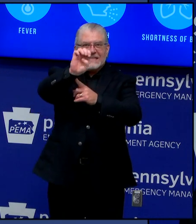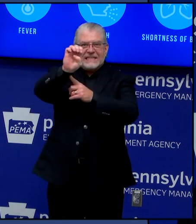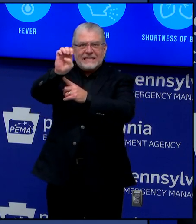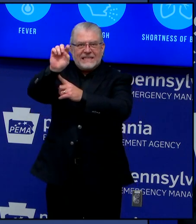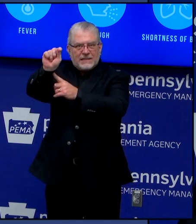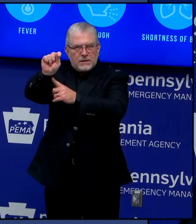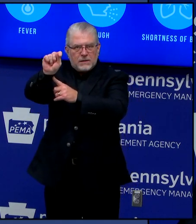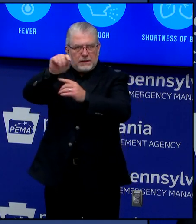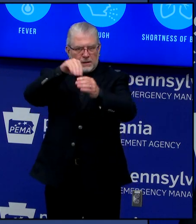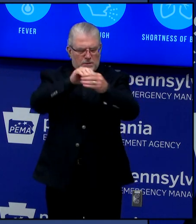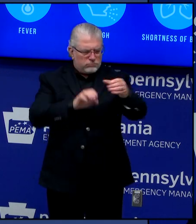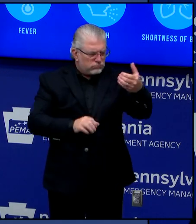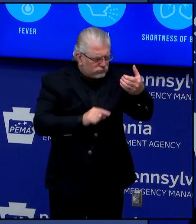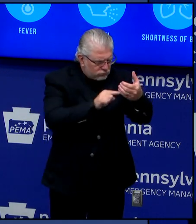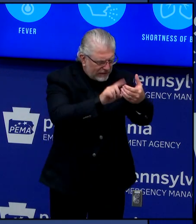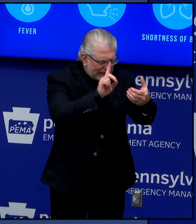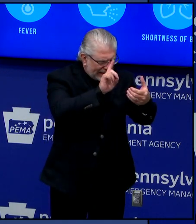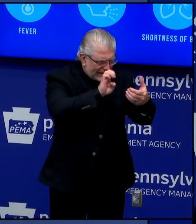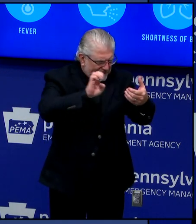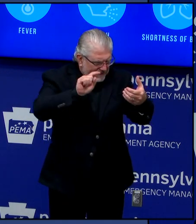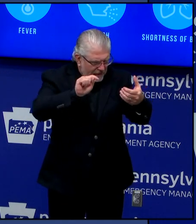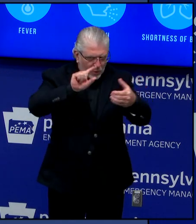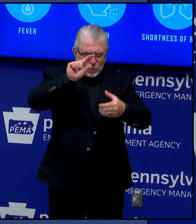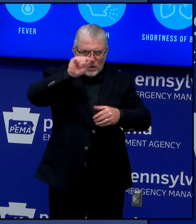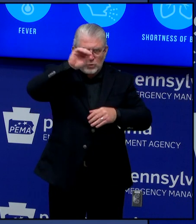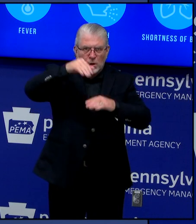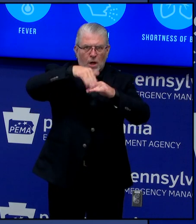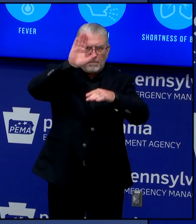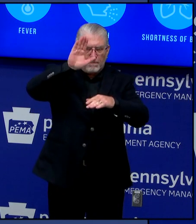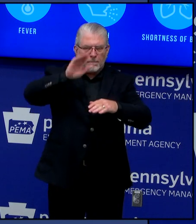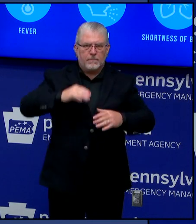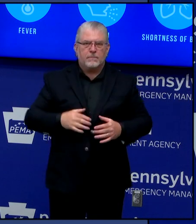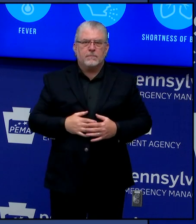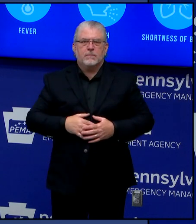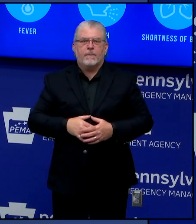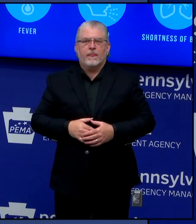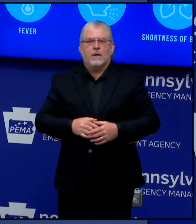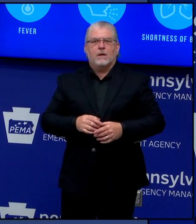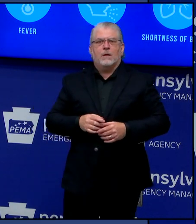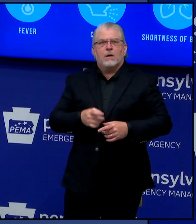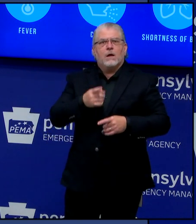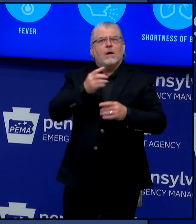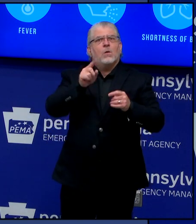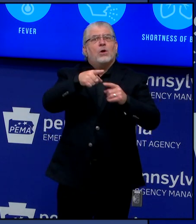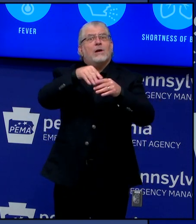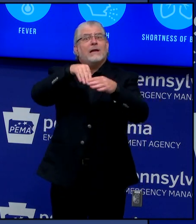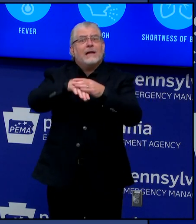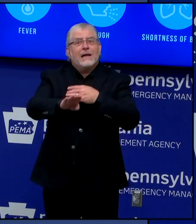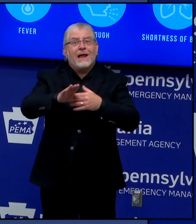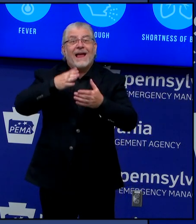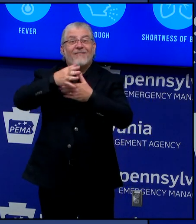check yourself, your family, your children, your pets for ticks after being outdoors.